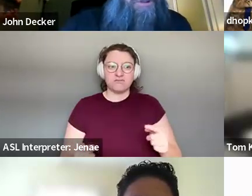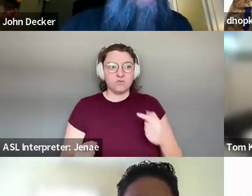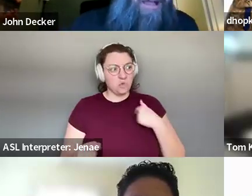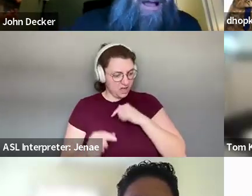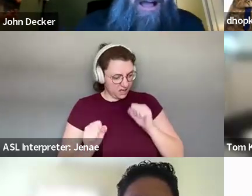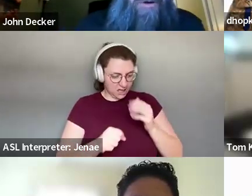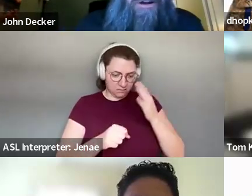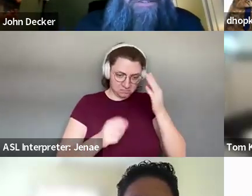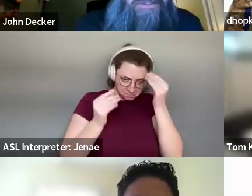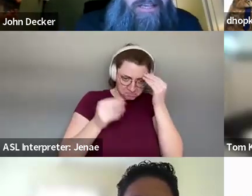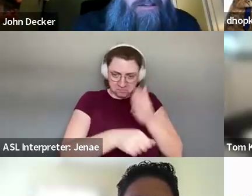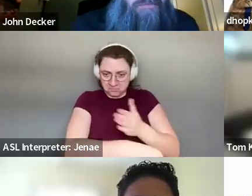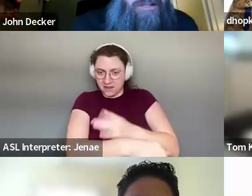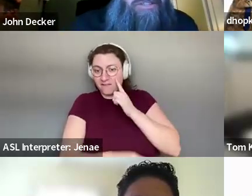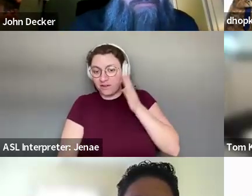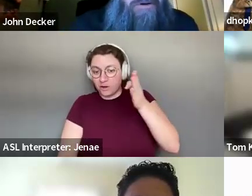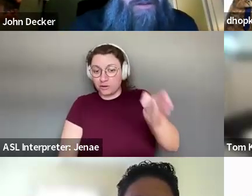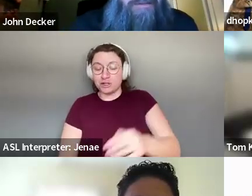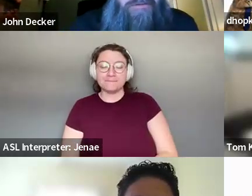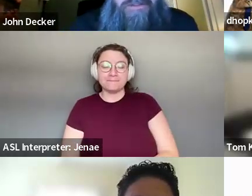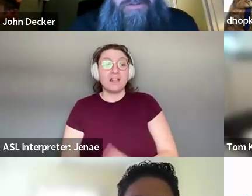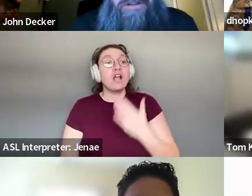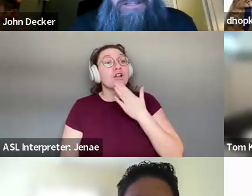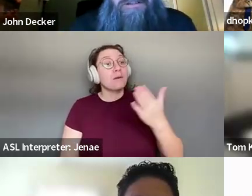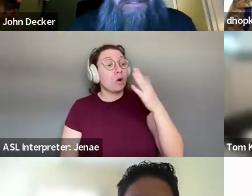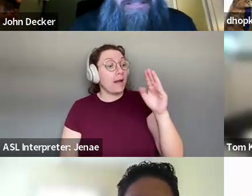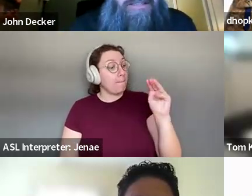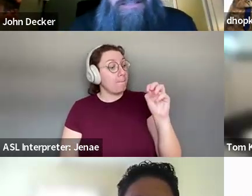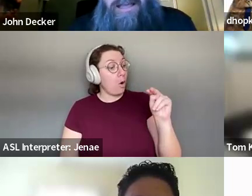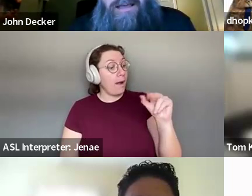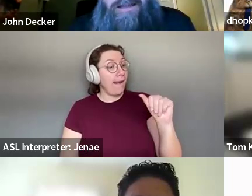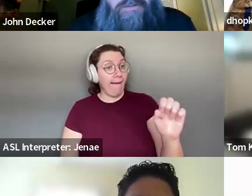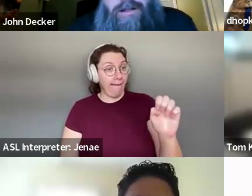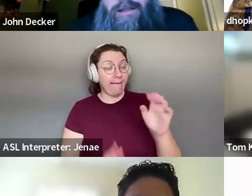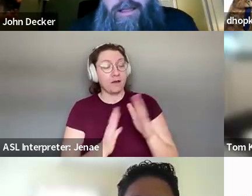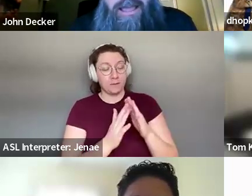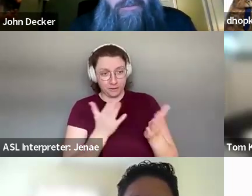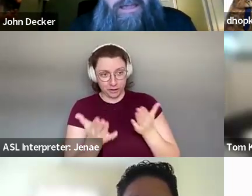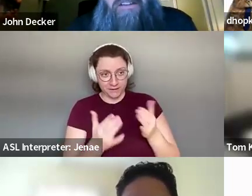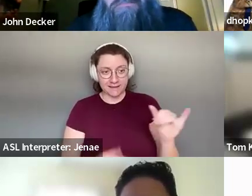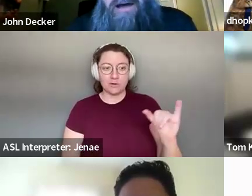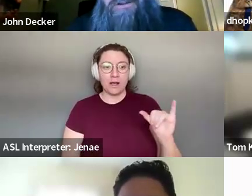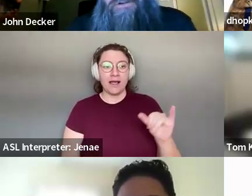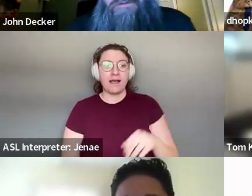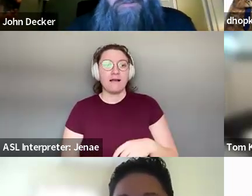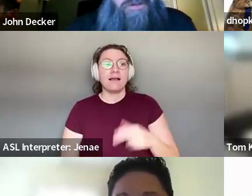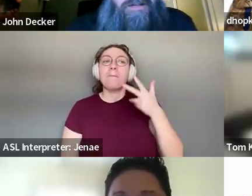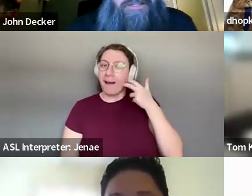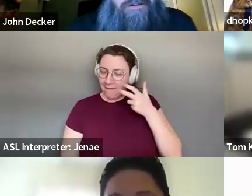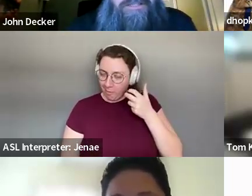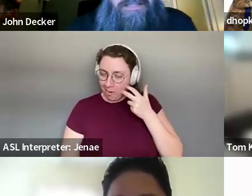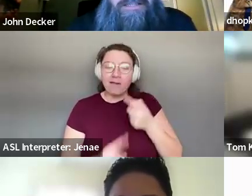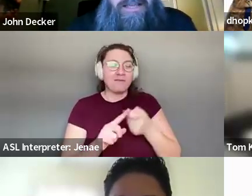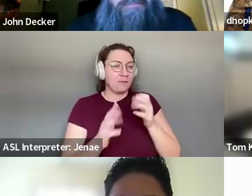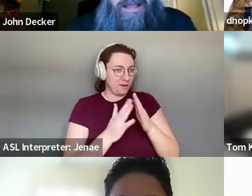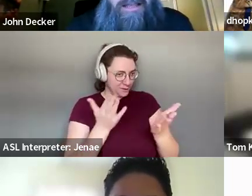work on for the future. I want to also say good morning to Monet from Community Services as well. And we have Michael from